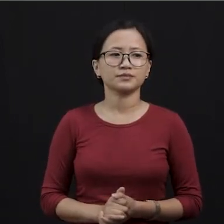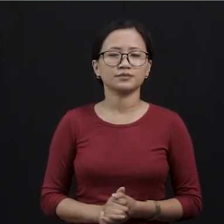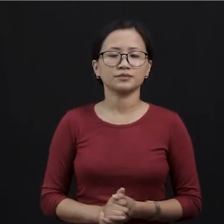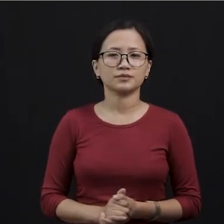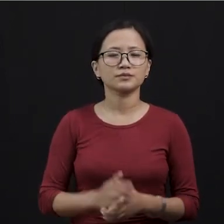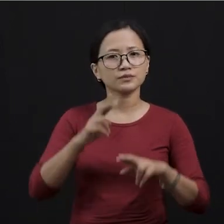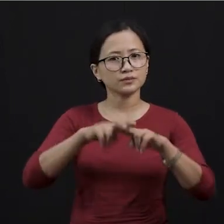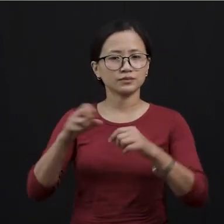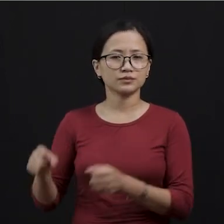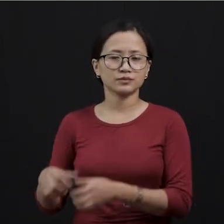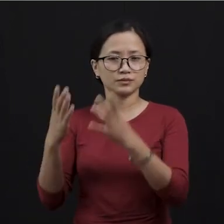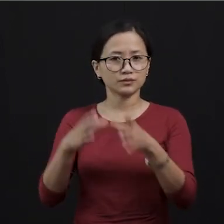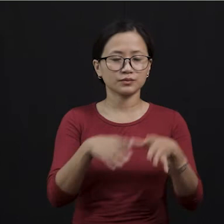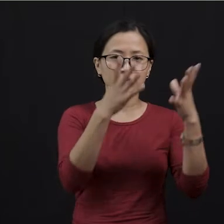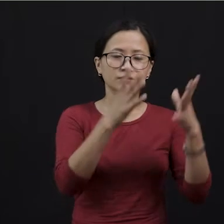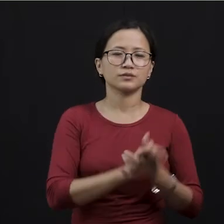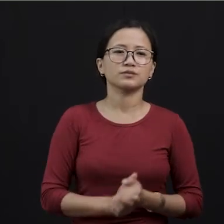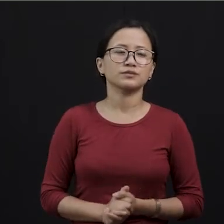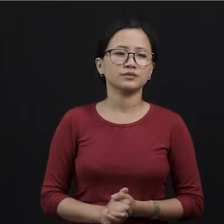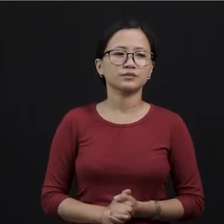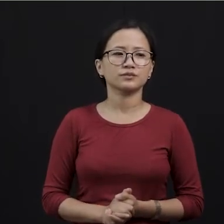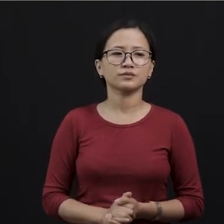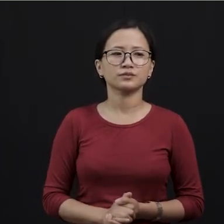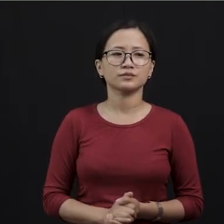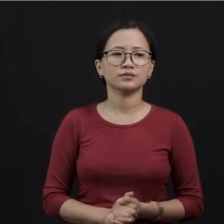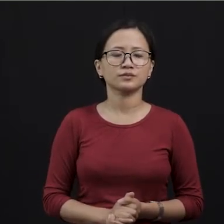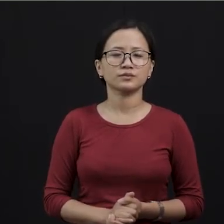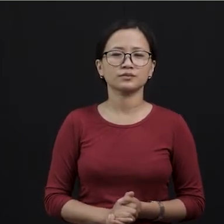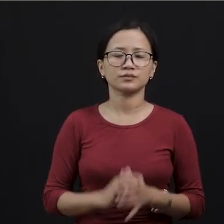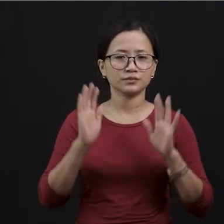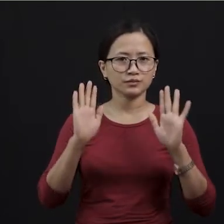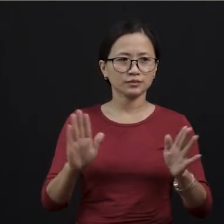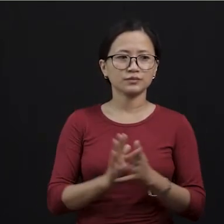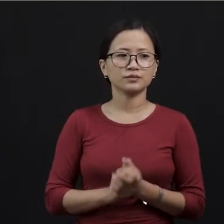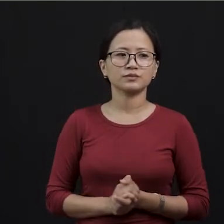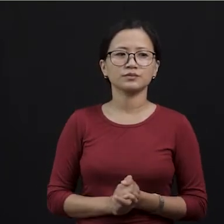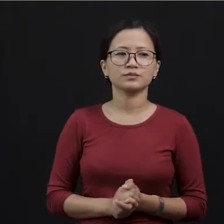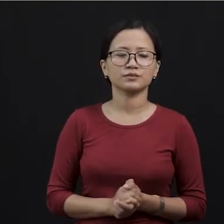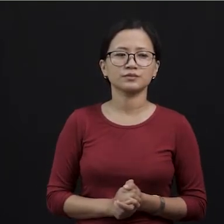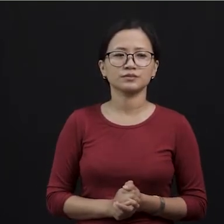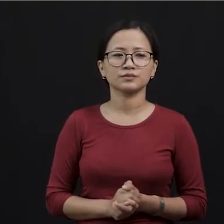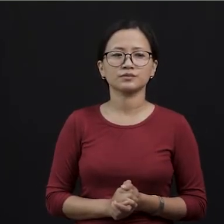a forest, right? This is a forest. Then here we have, what is this?